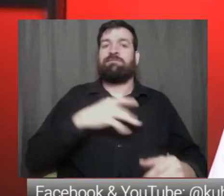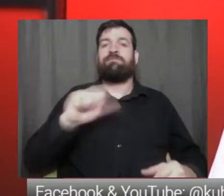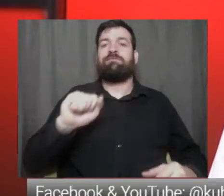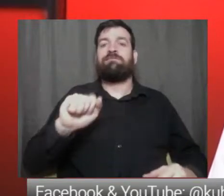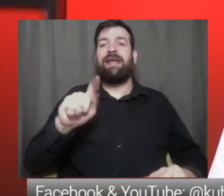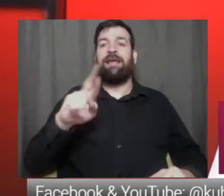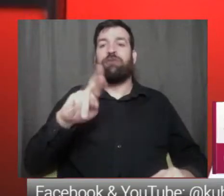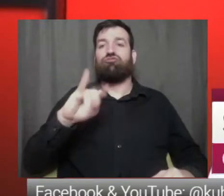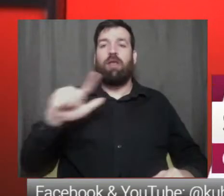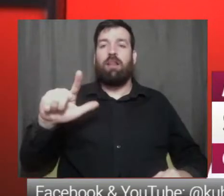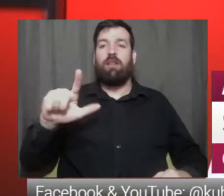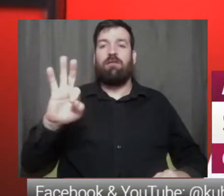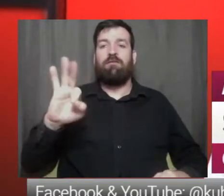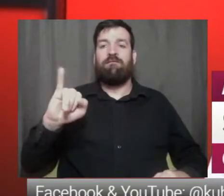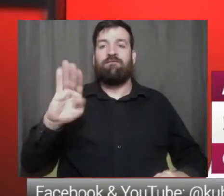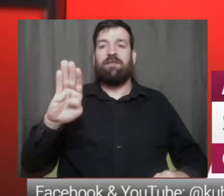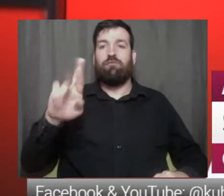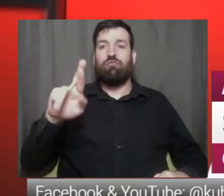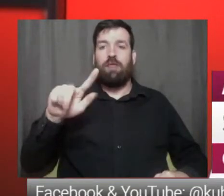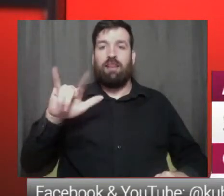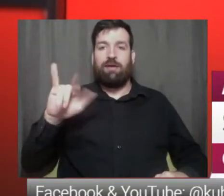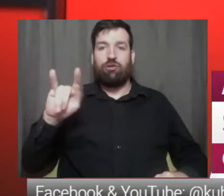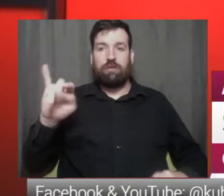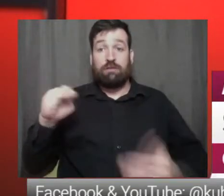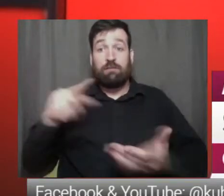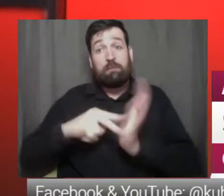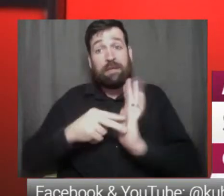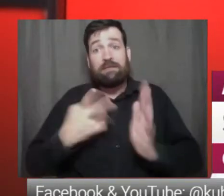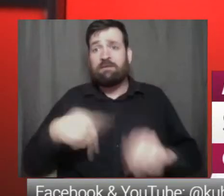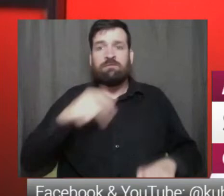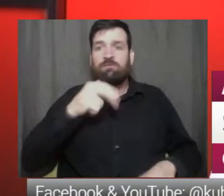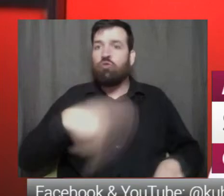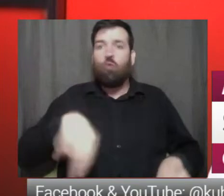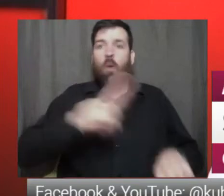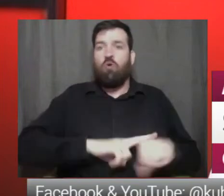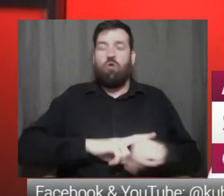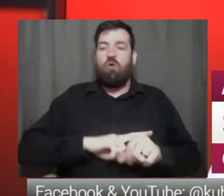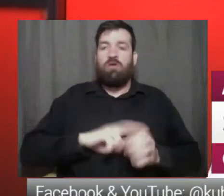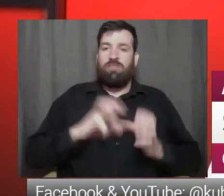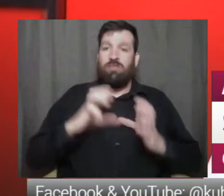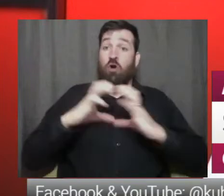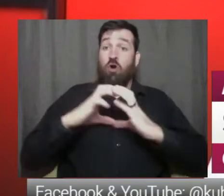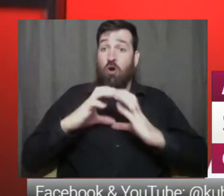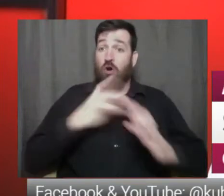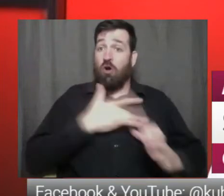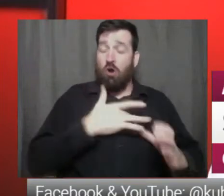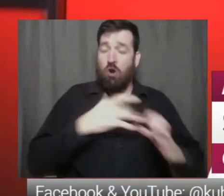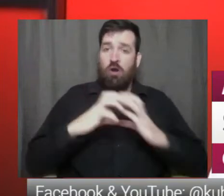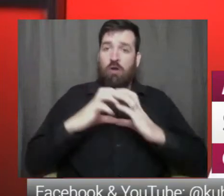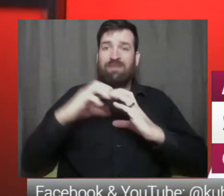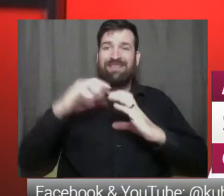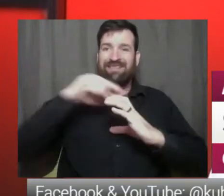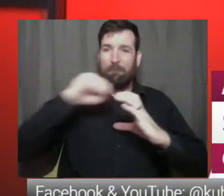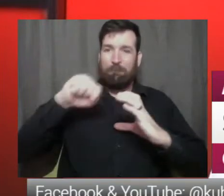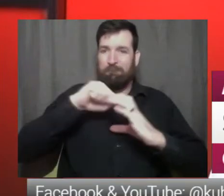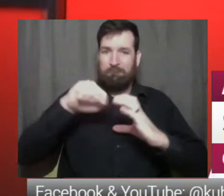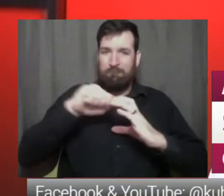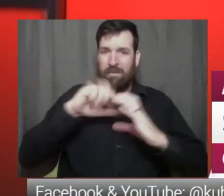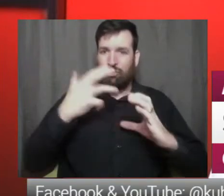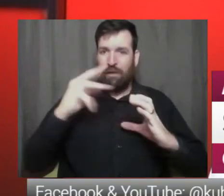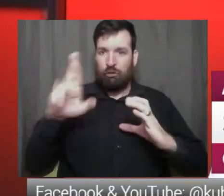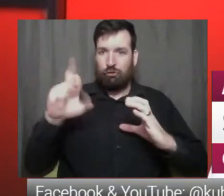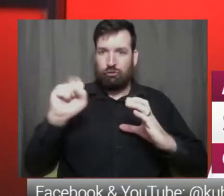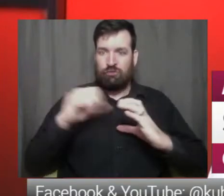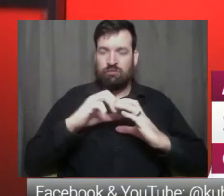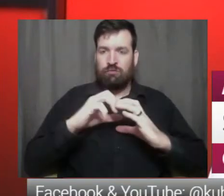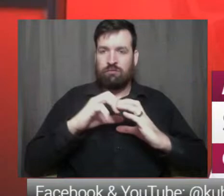and this is basically an abnormal rhythm in the top chambers of the heart that causes a chaotic, random activity, and it's